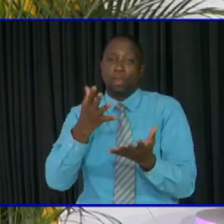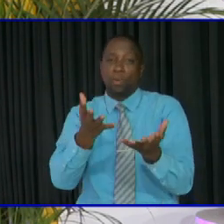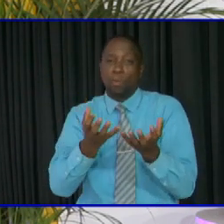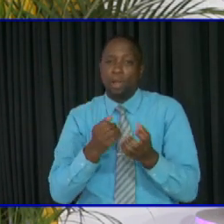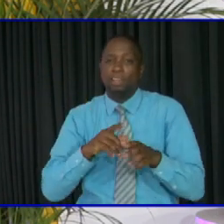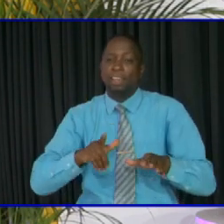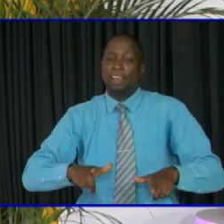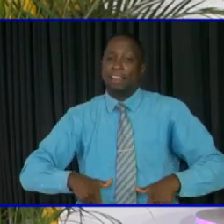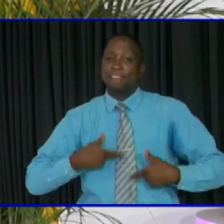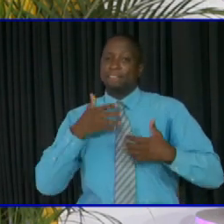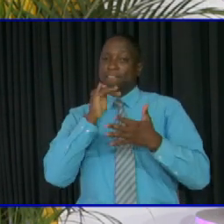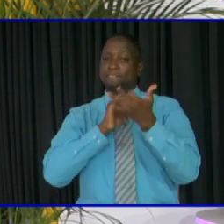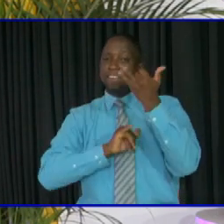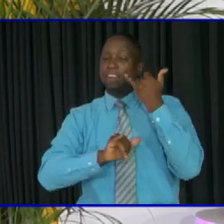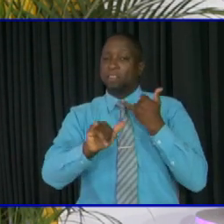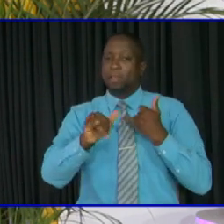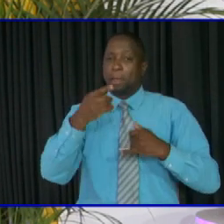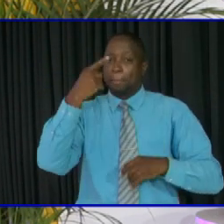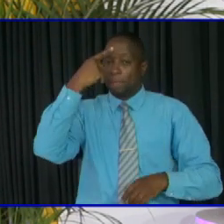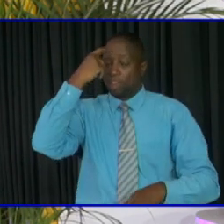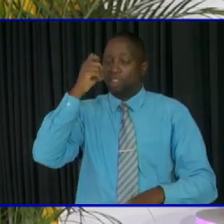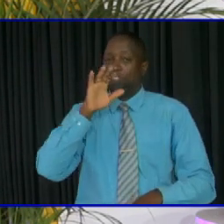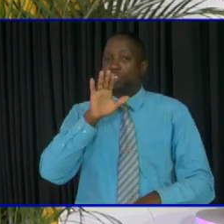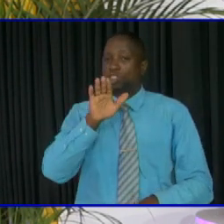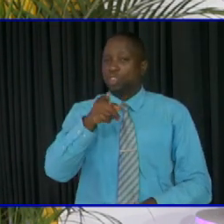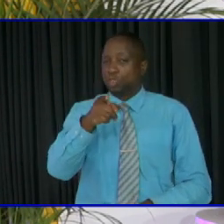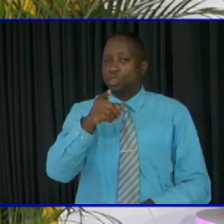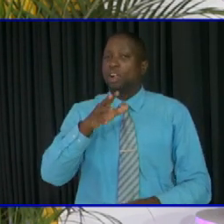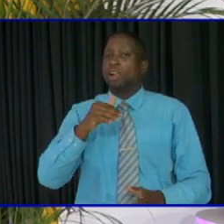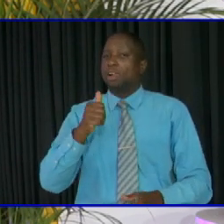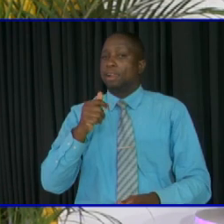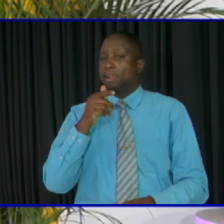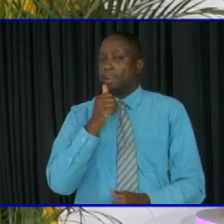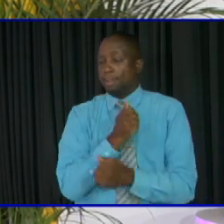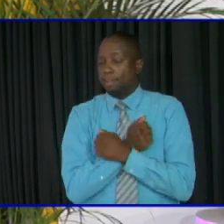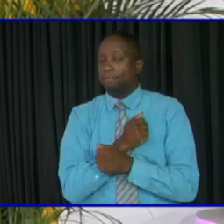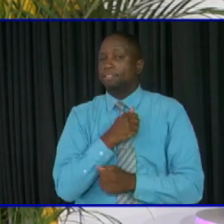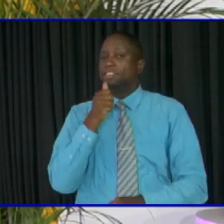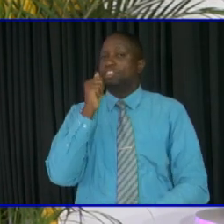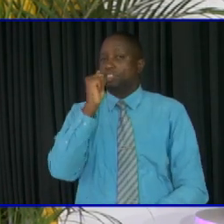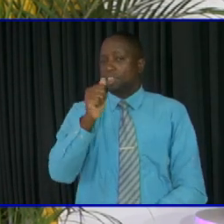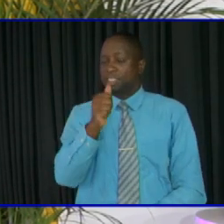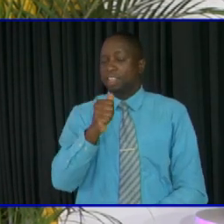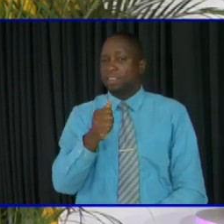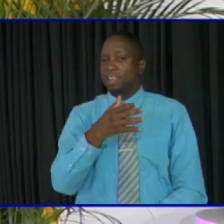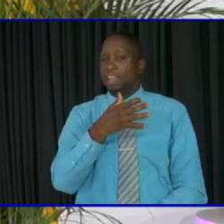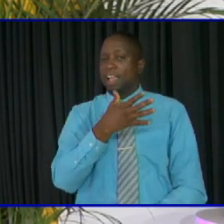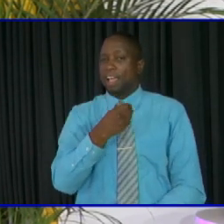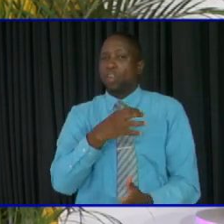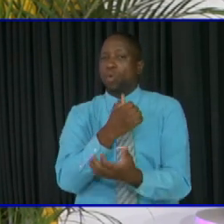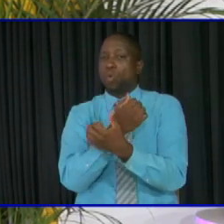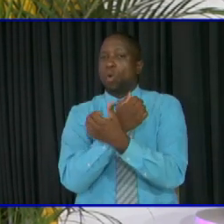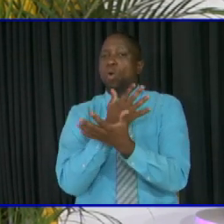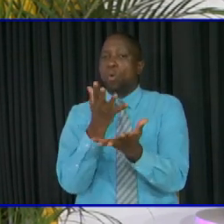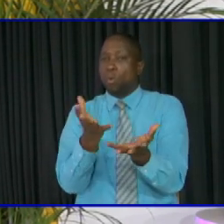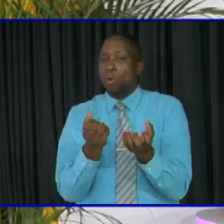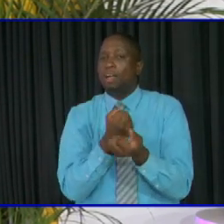you make because you love yourself and you want to be saved. You don't want to be shut out.